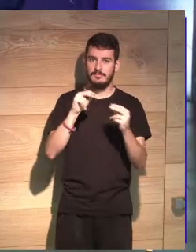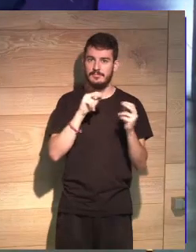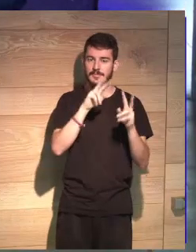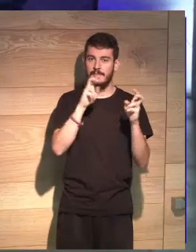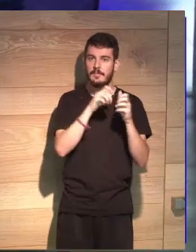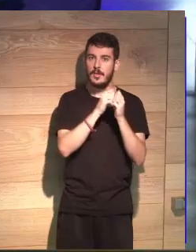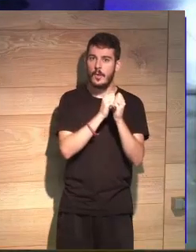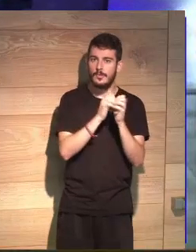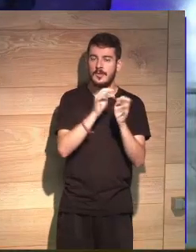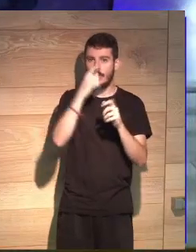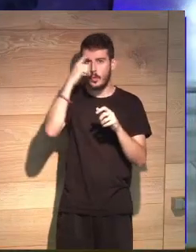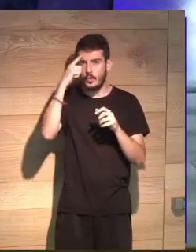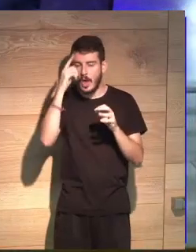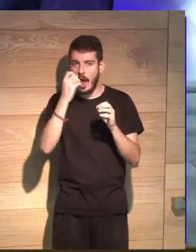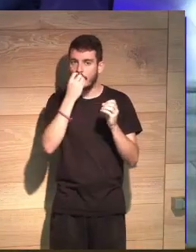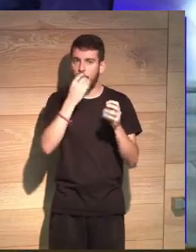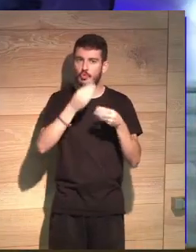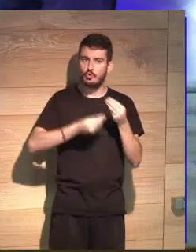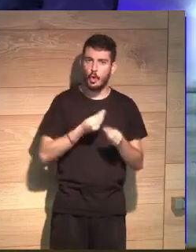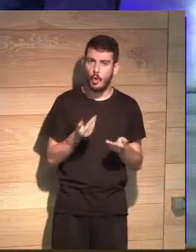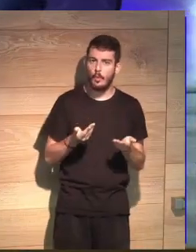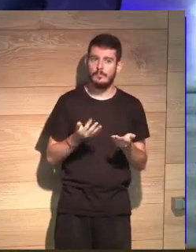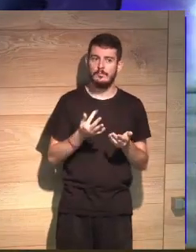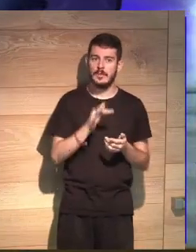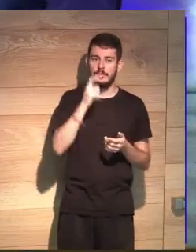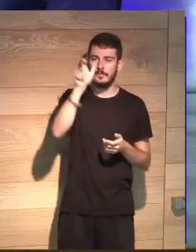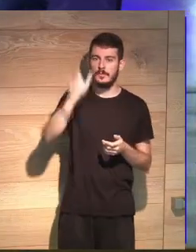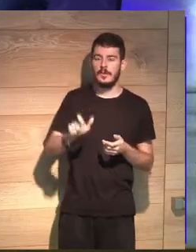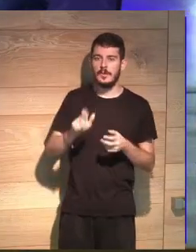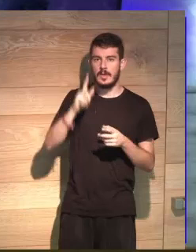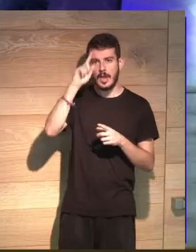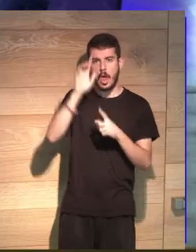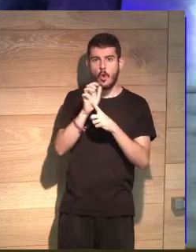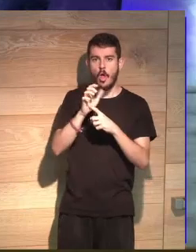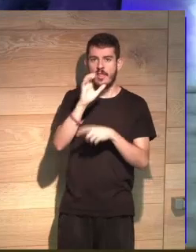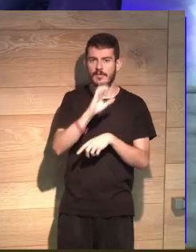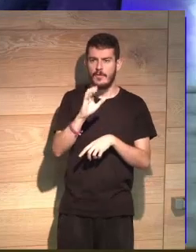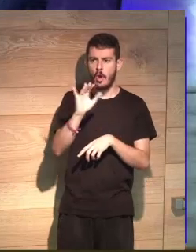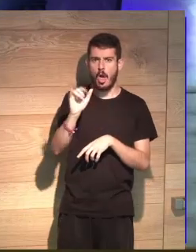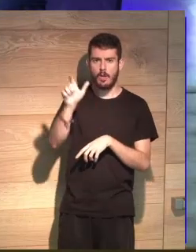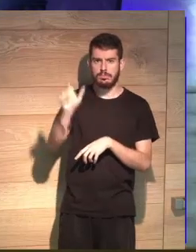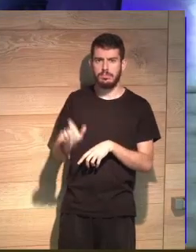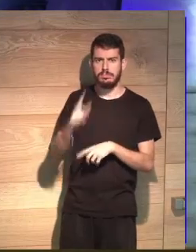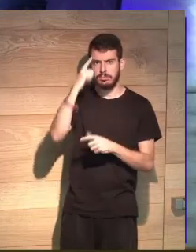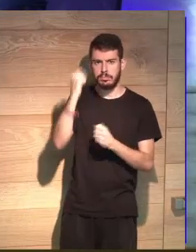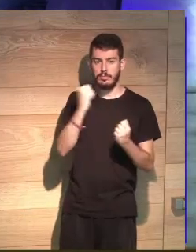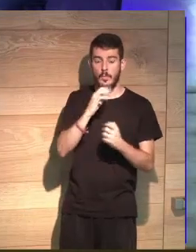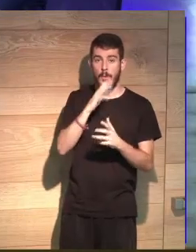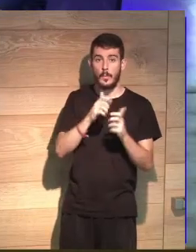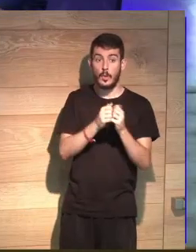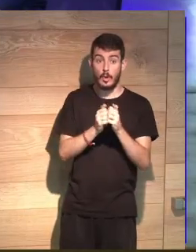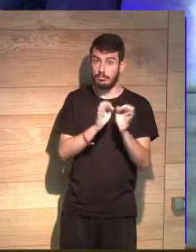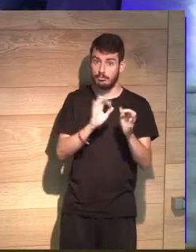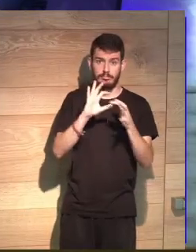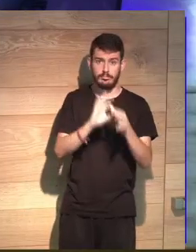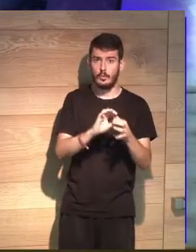We are very glad to be here, very happy to be able to have the opportunity of having a